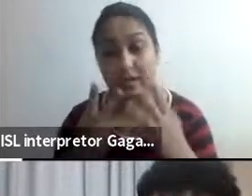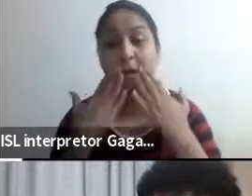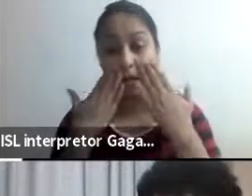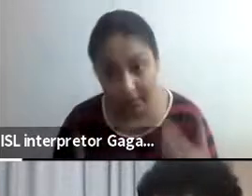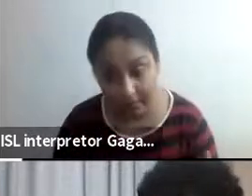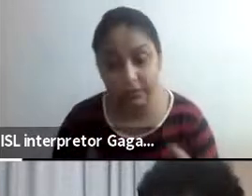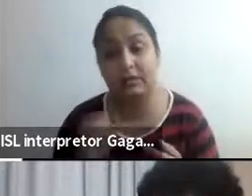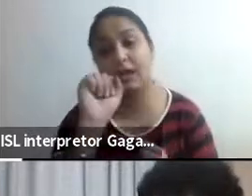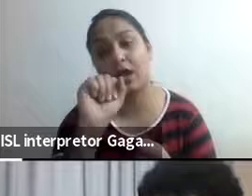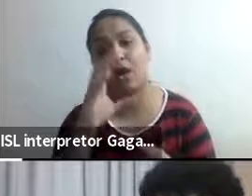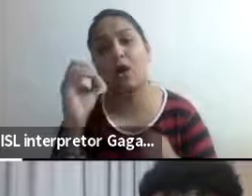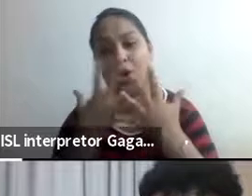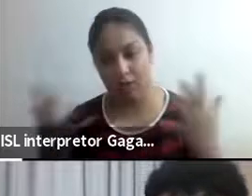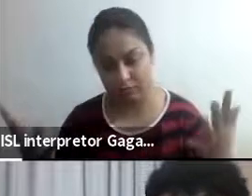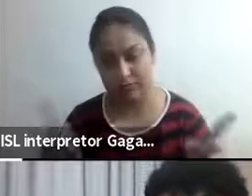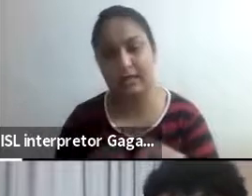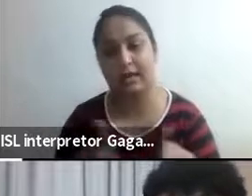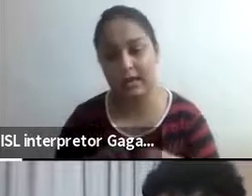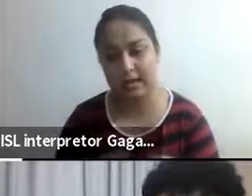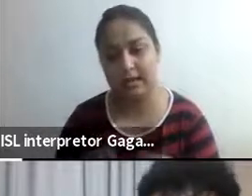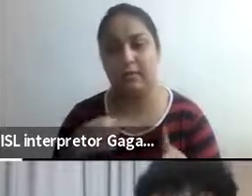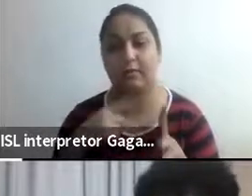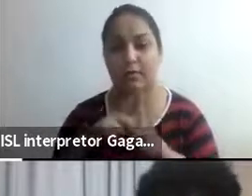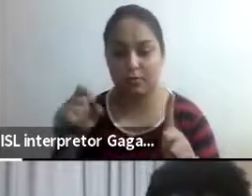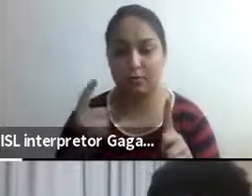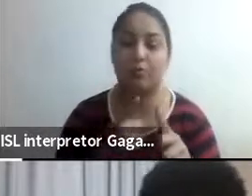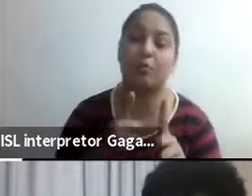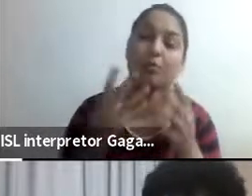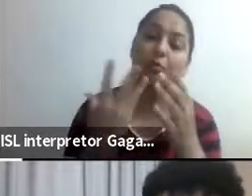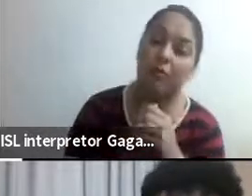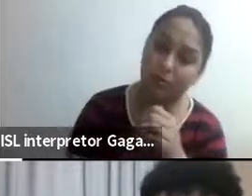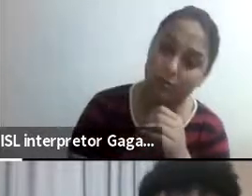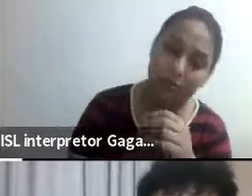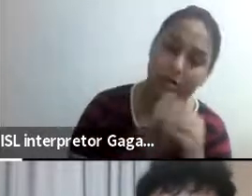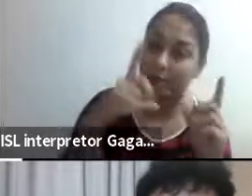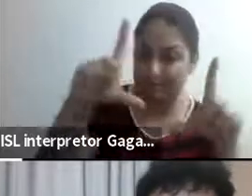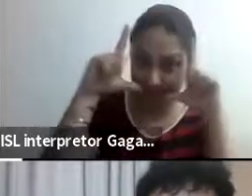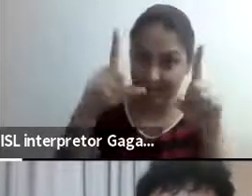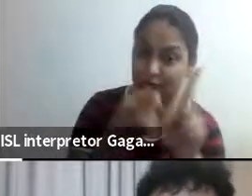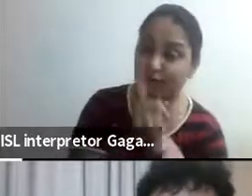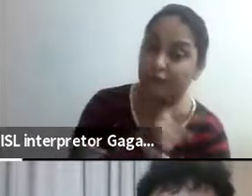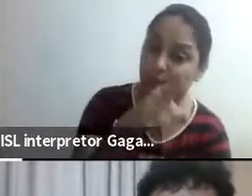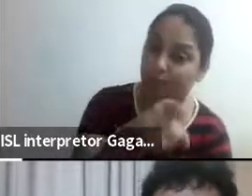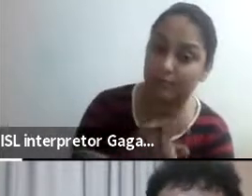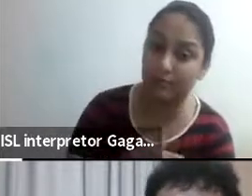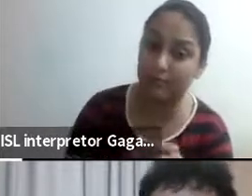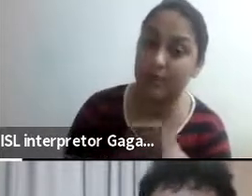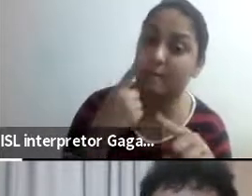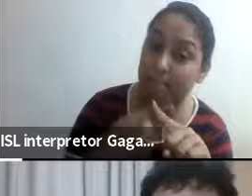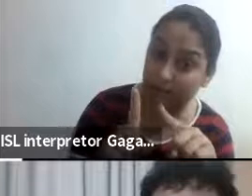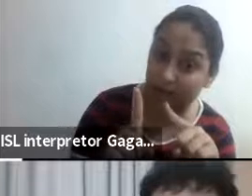these objects as aesthetic objects like they did with let's say this mask from Benin.